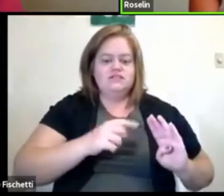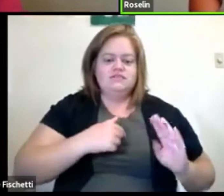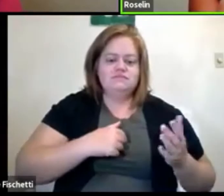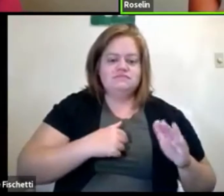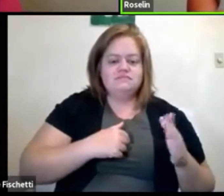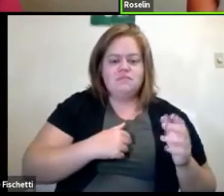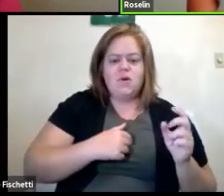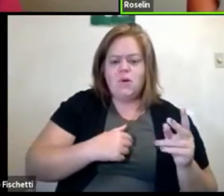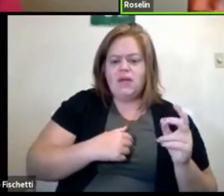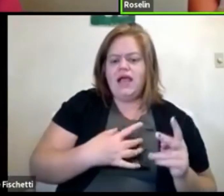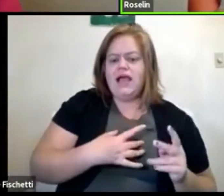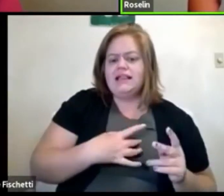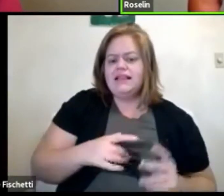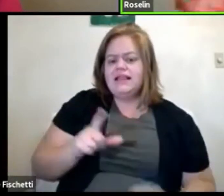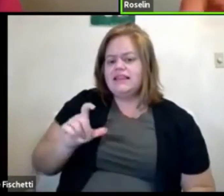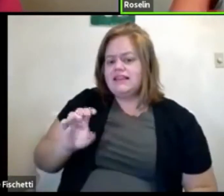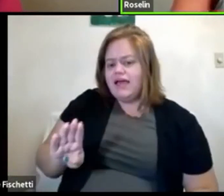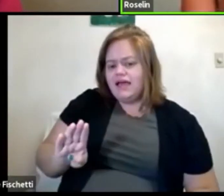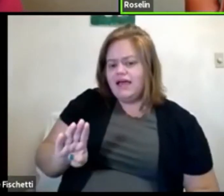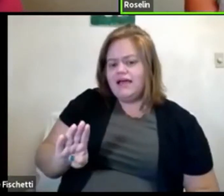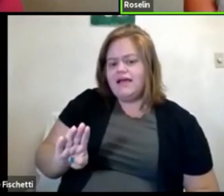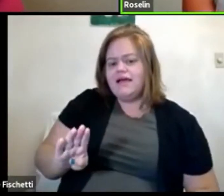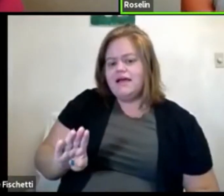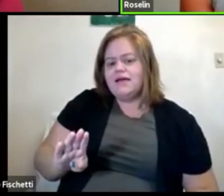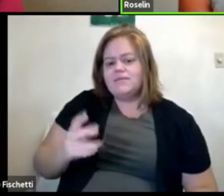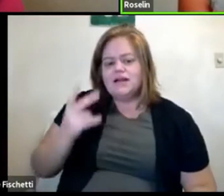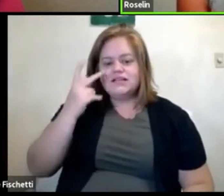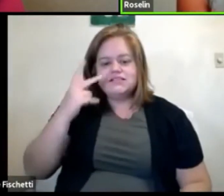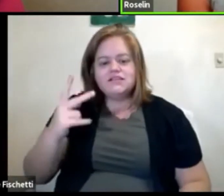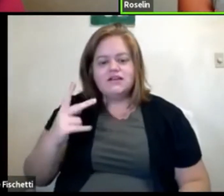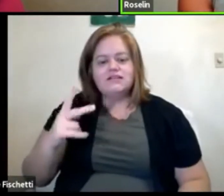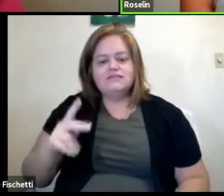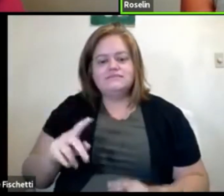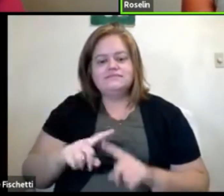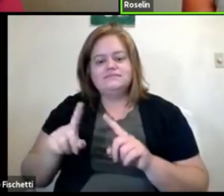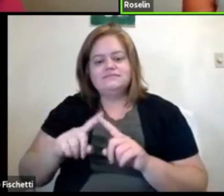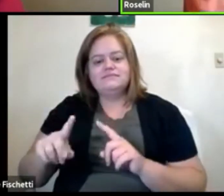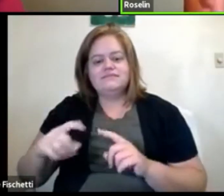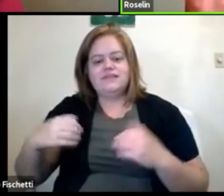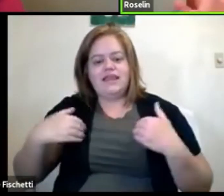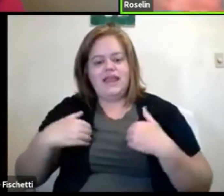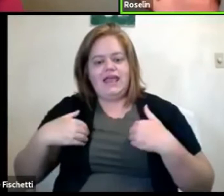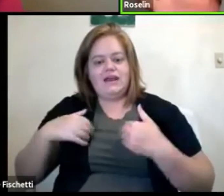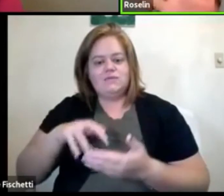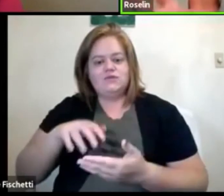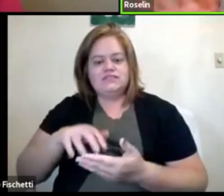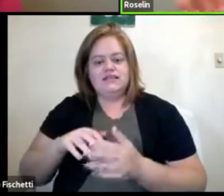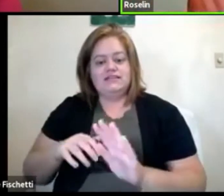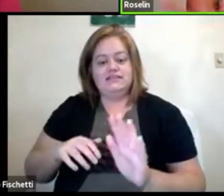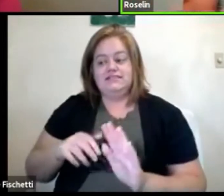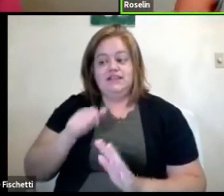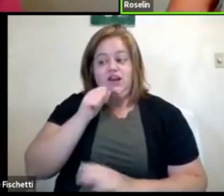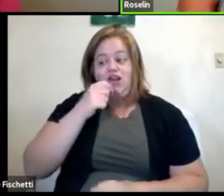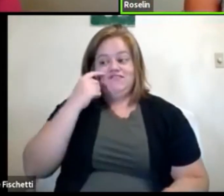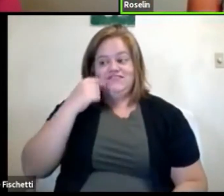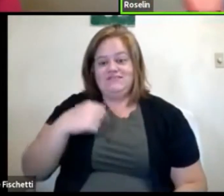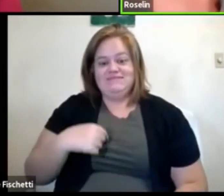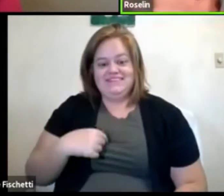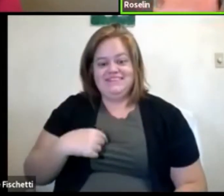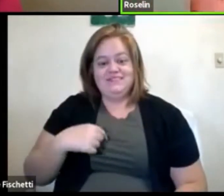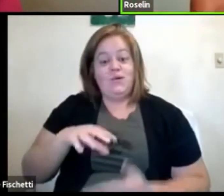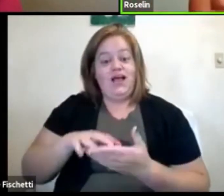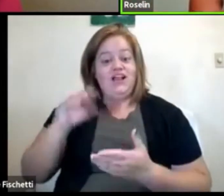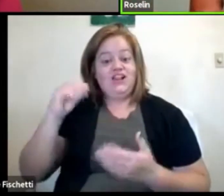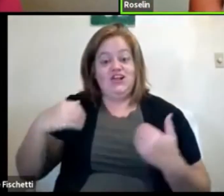really like being in the lab. Then I saw like they had some animal studies. I was like, no, this is not for me. So I learned